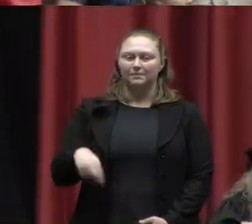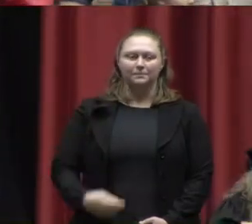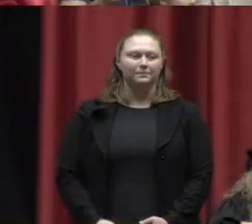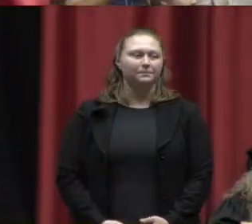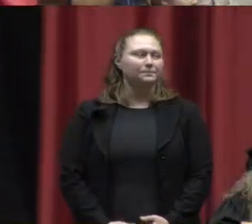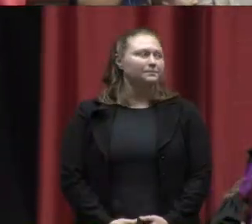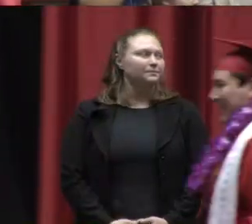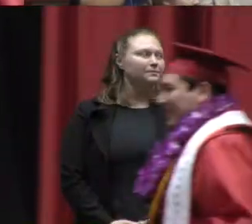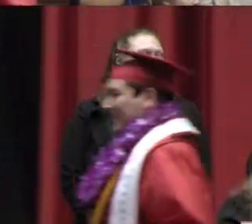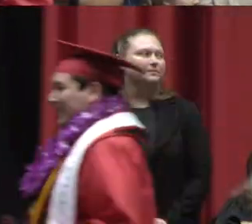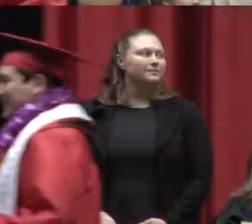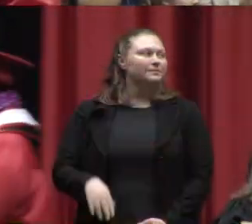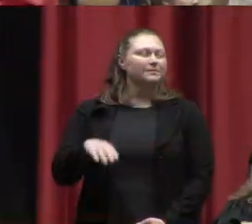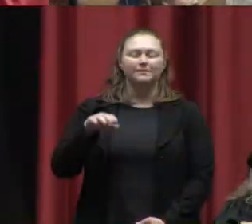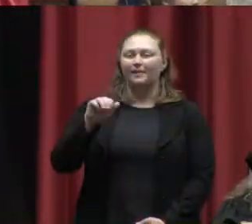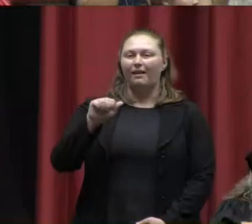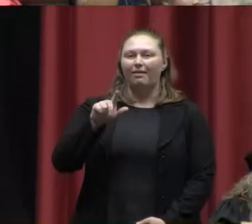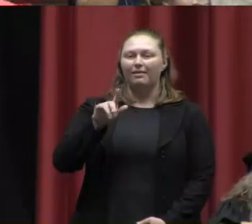Dominique Mendoza.